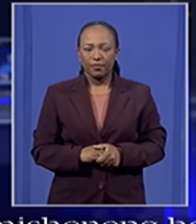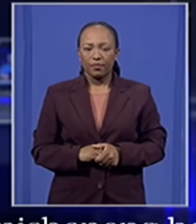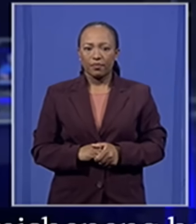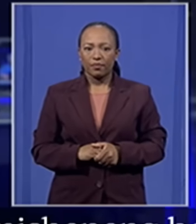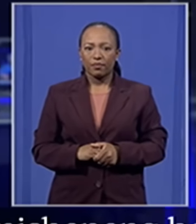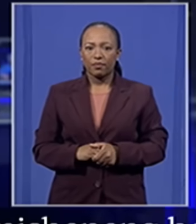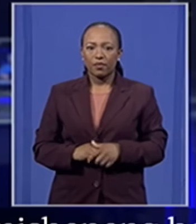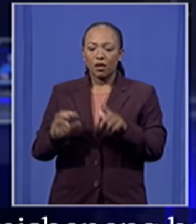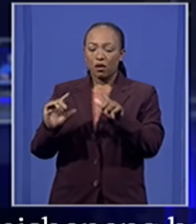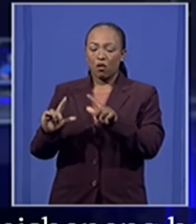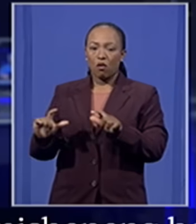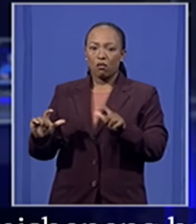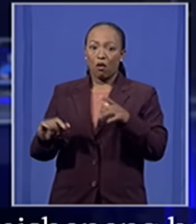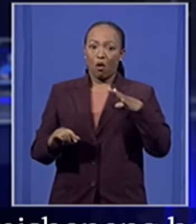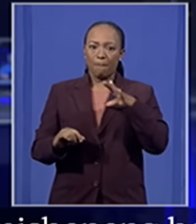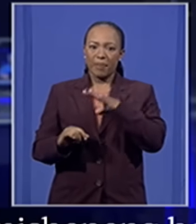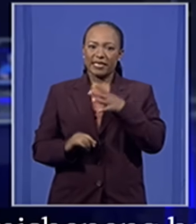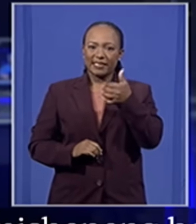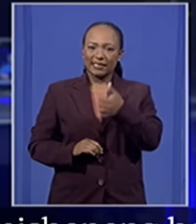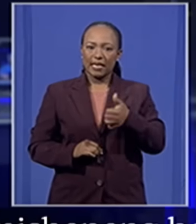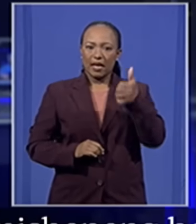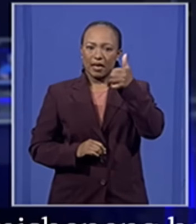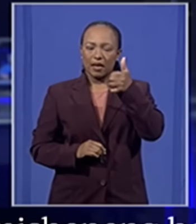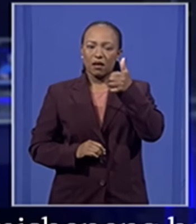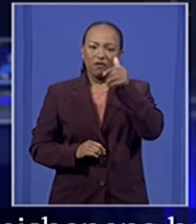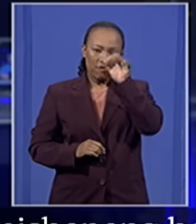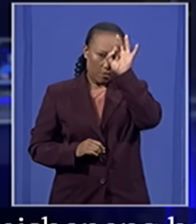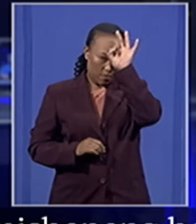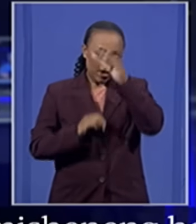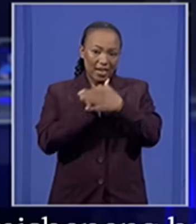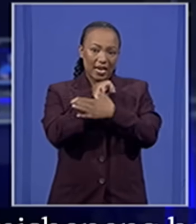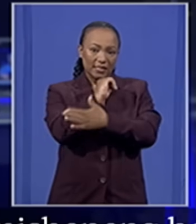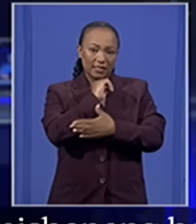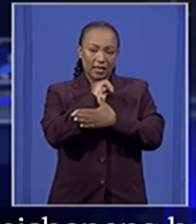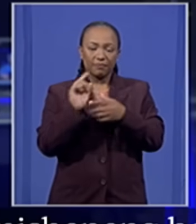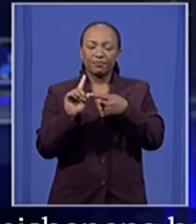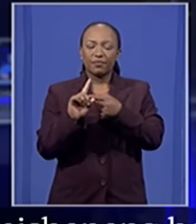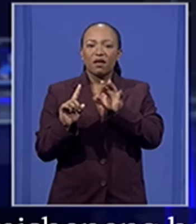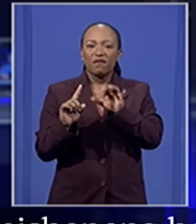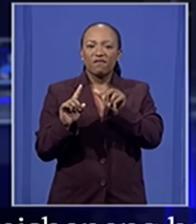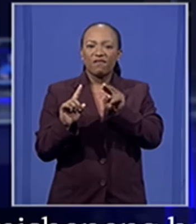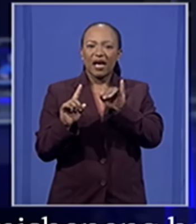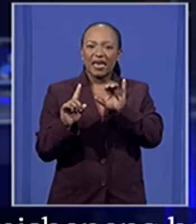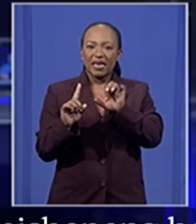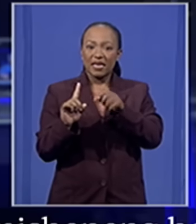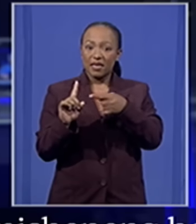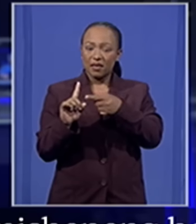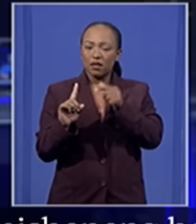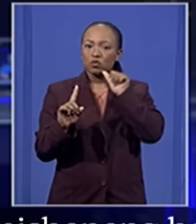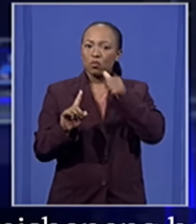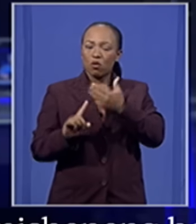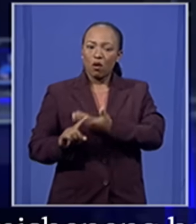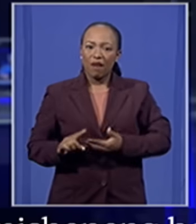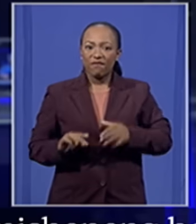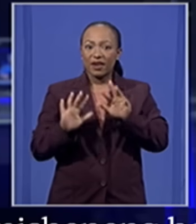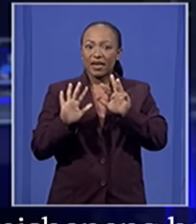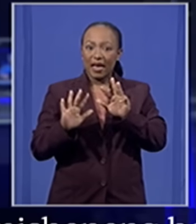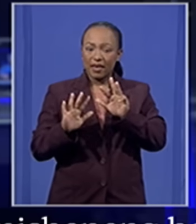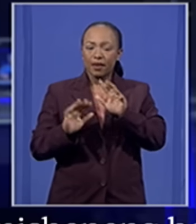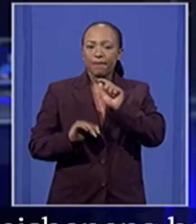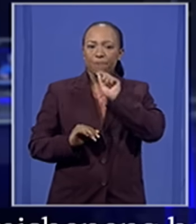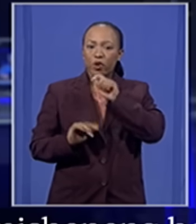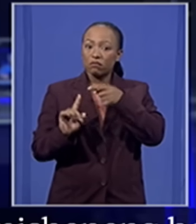Mokomishenara wa naha wa sepolesa Fani Masemola o lebeletse ho fana ka bopaki komisheneng ya Madlanga hosane ha e qala ka hora borobong e fitile ka metsotso 30